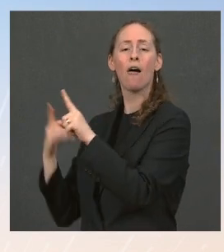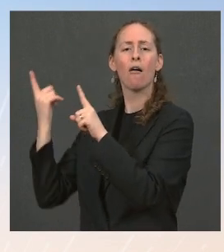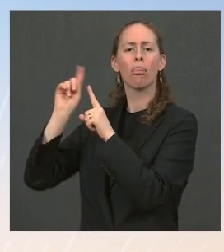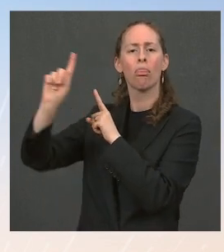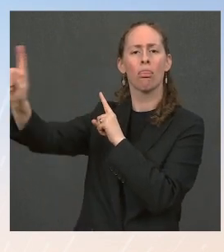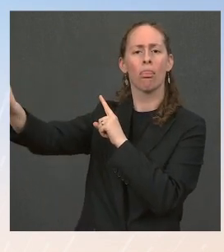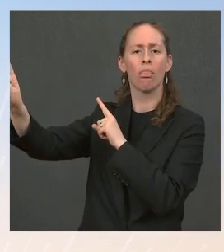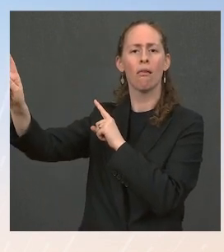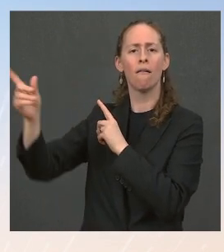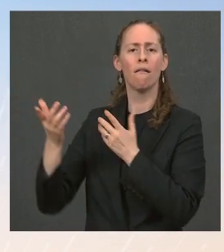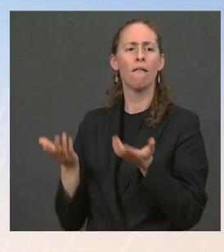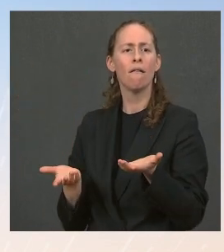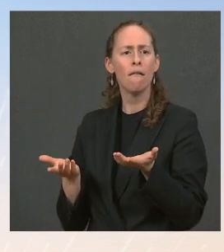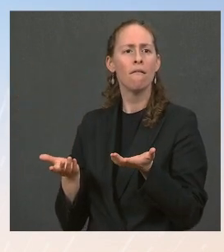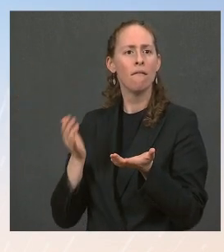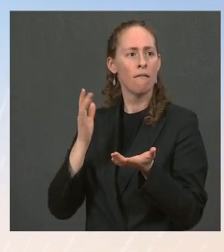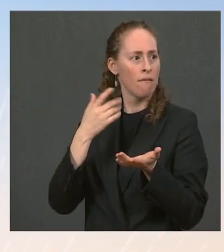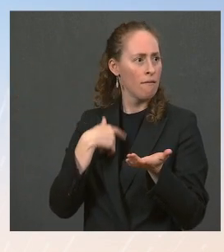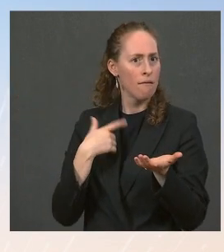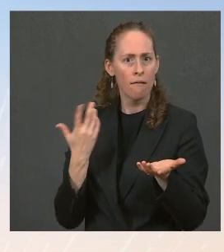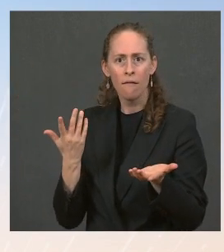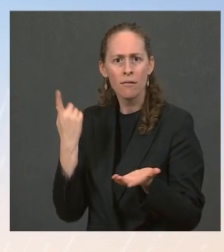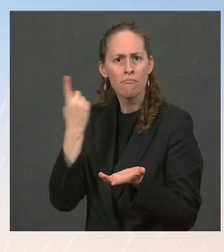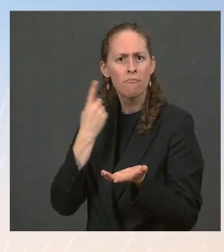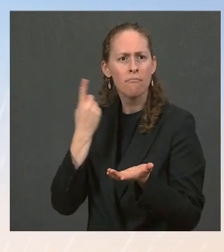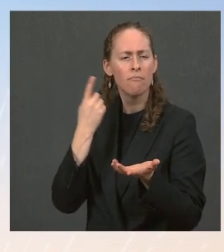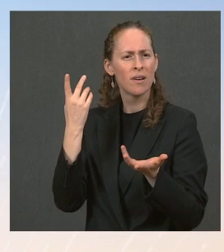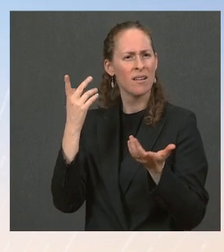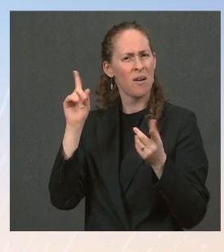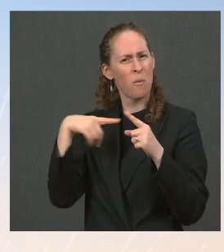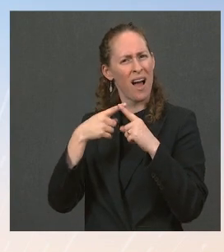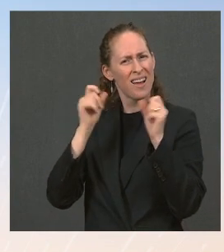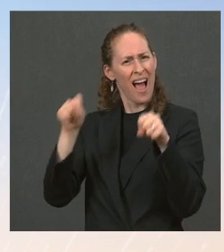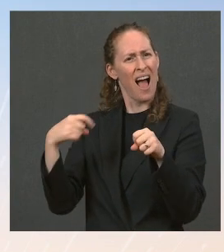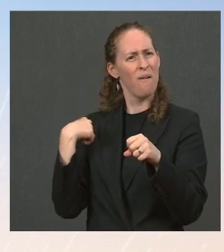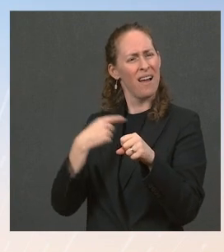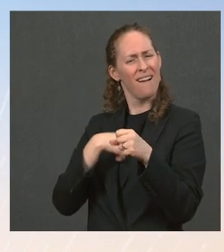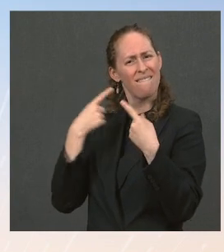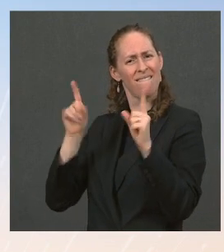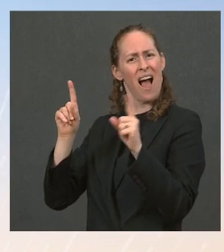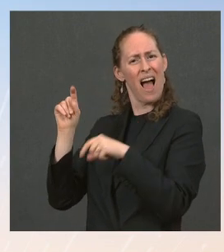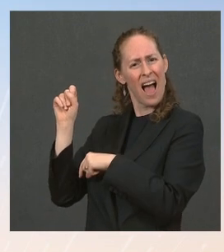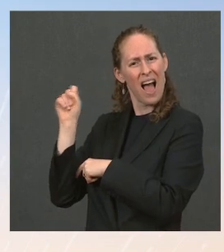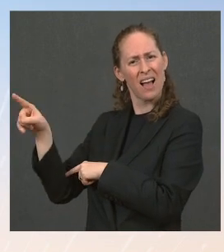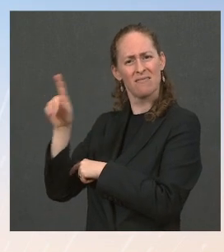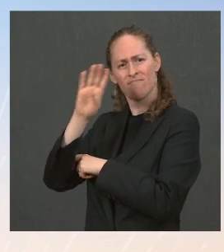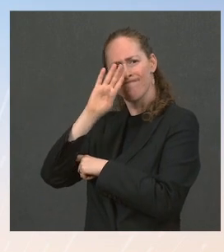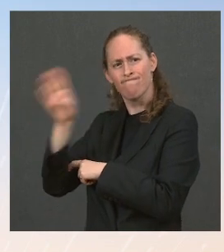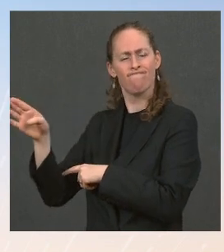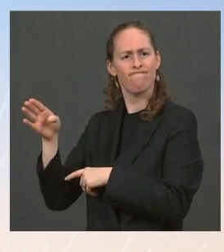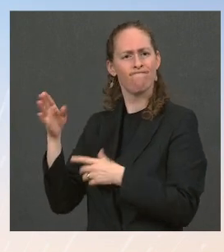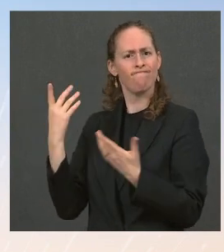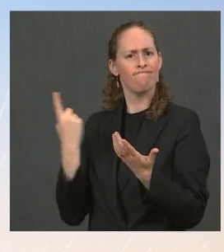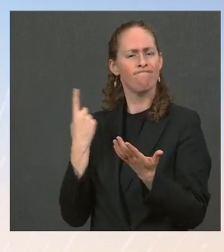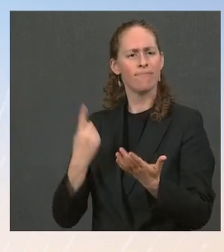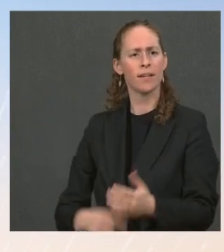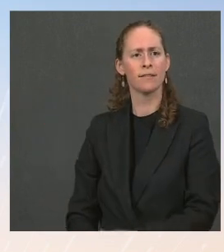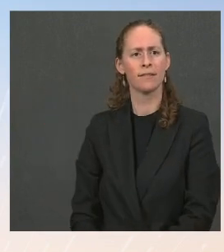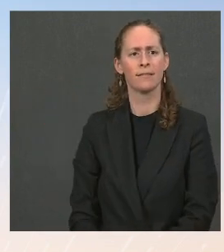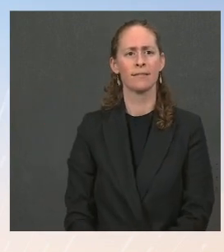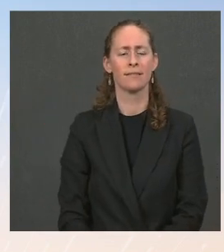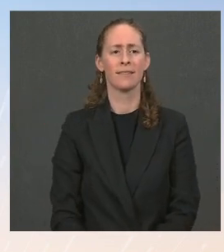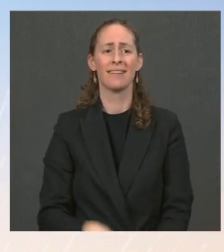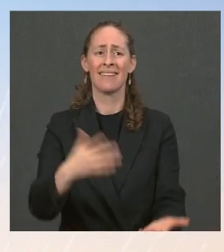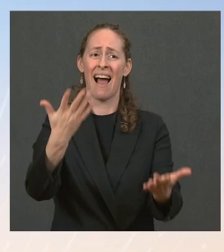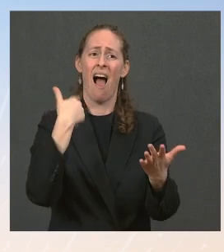building. So when can we expect to have an opportunity to actually ask the president questions in a formal setting? Again, Steve, I'm not trying to diminish or